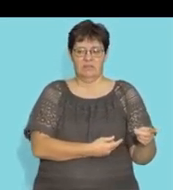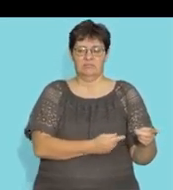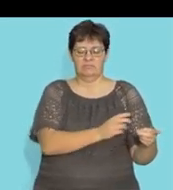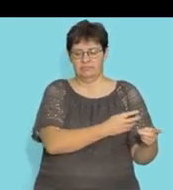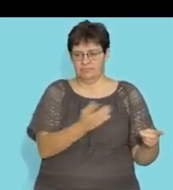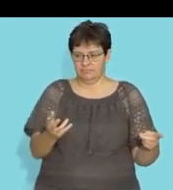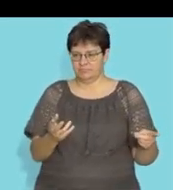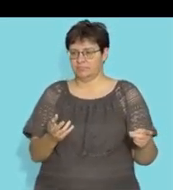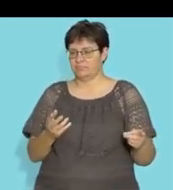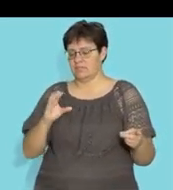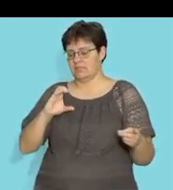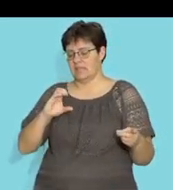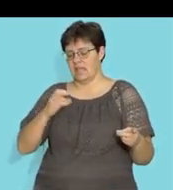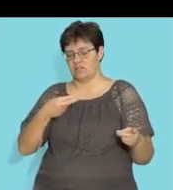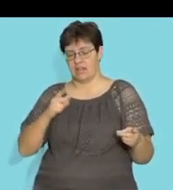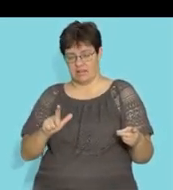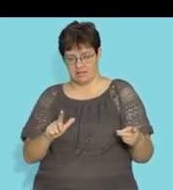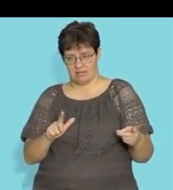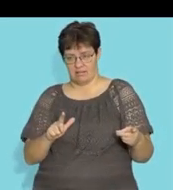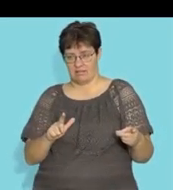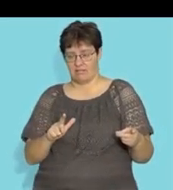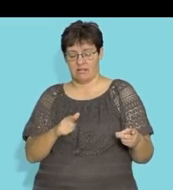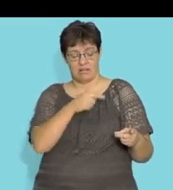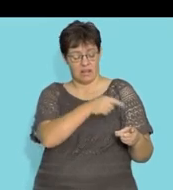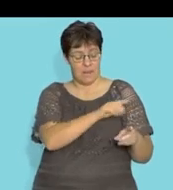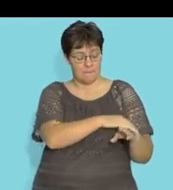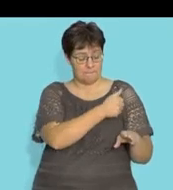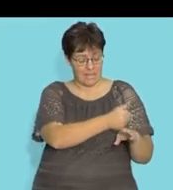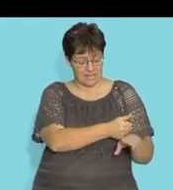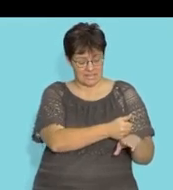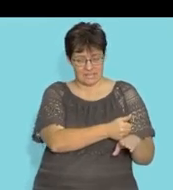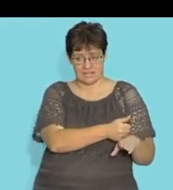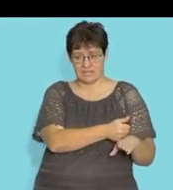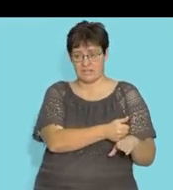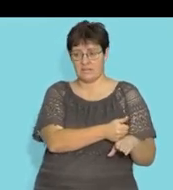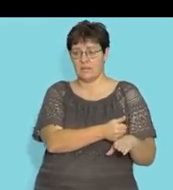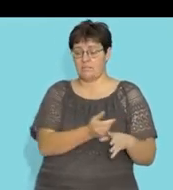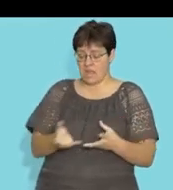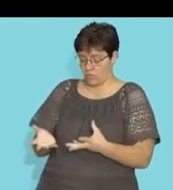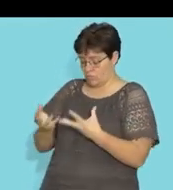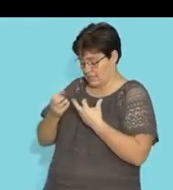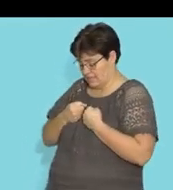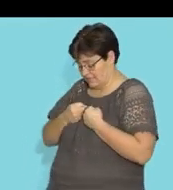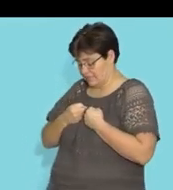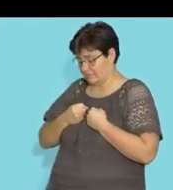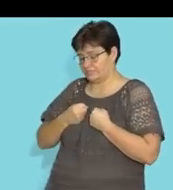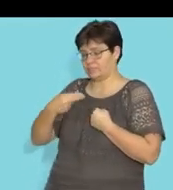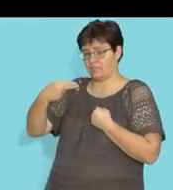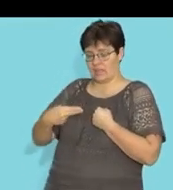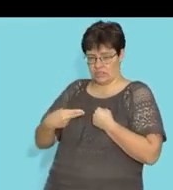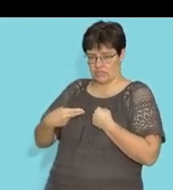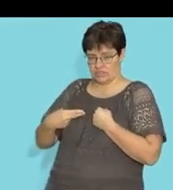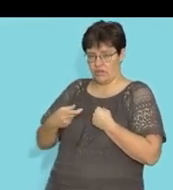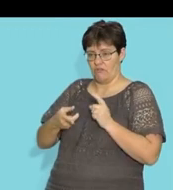to react with an acid, then the strong base will now receive